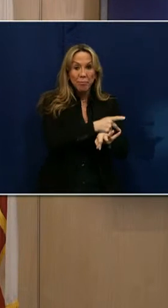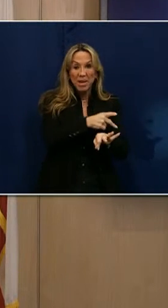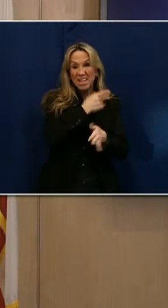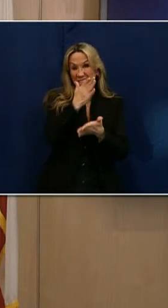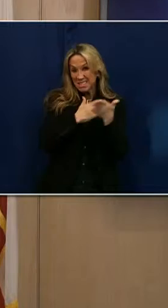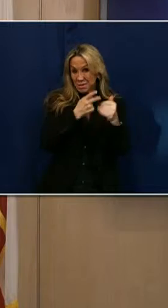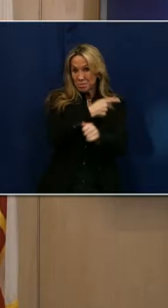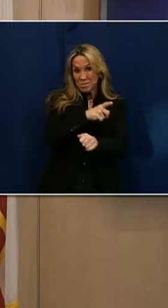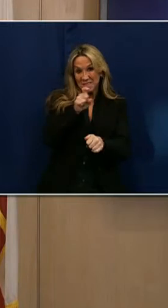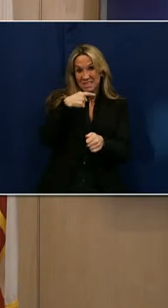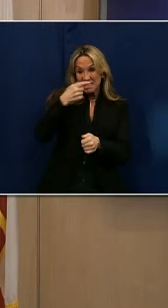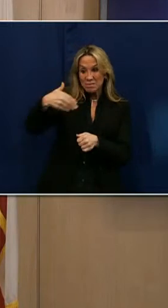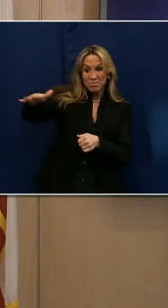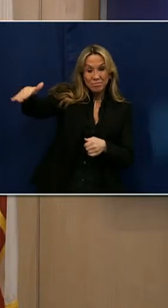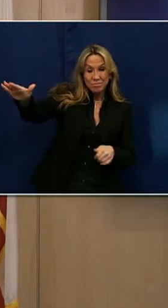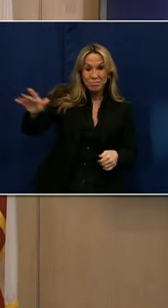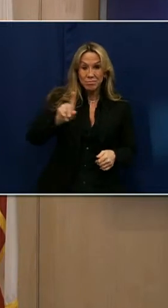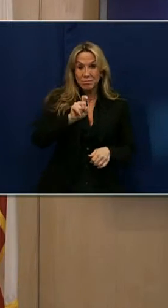going to respond.